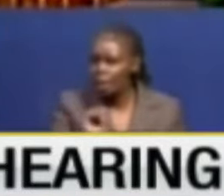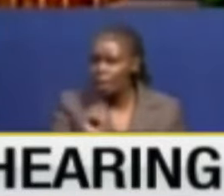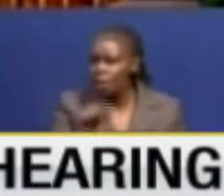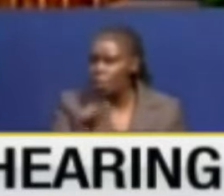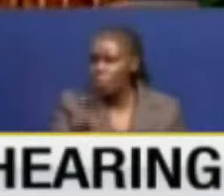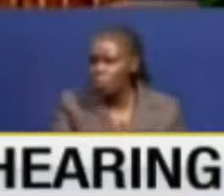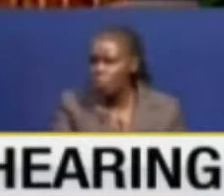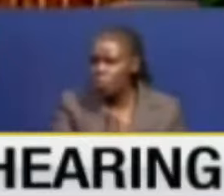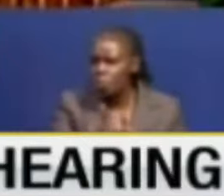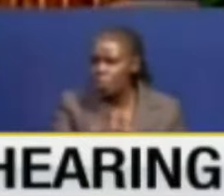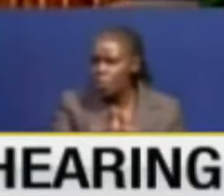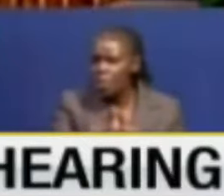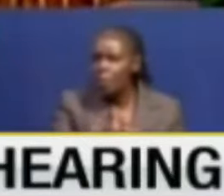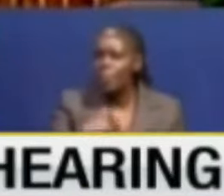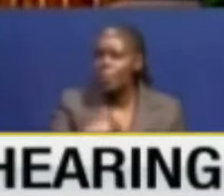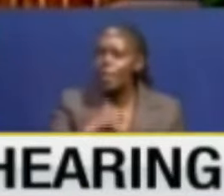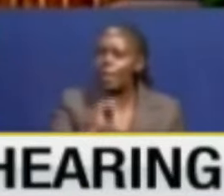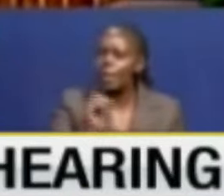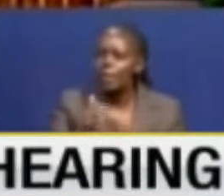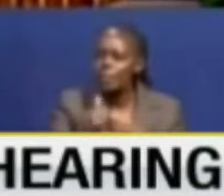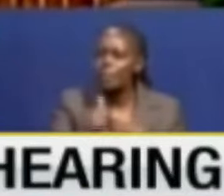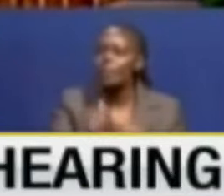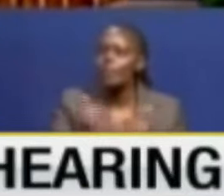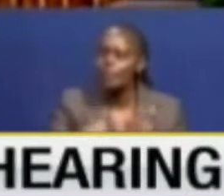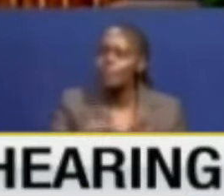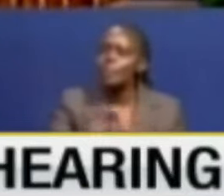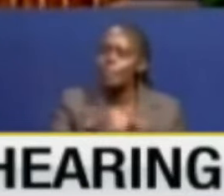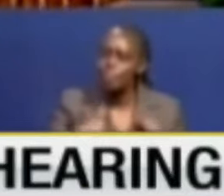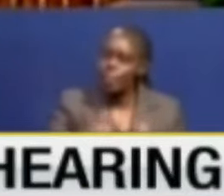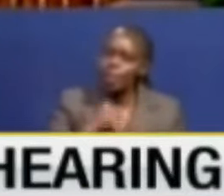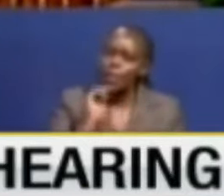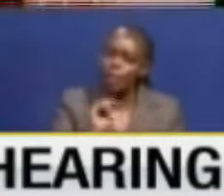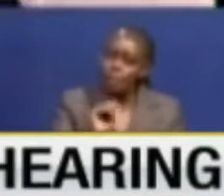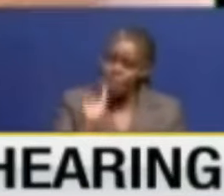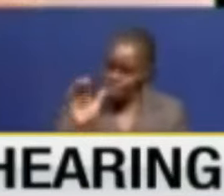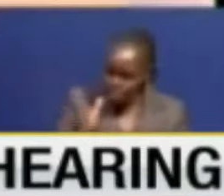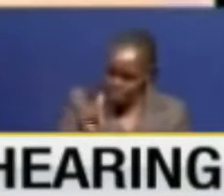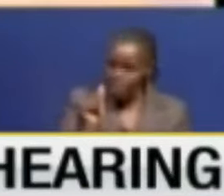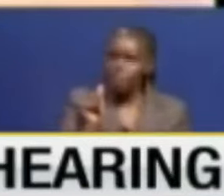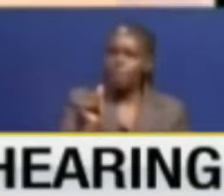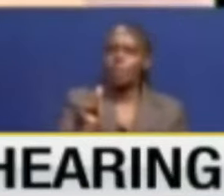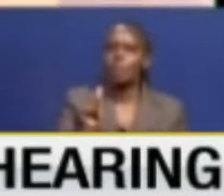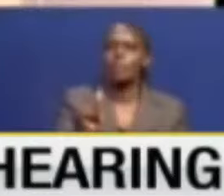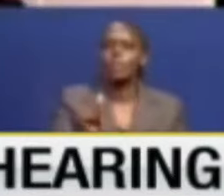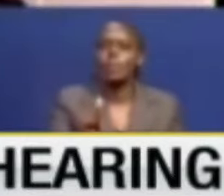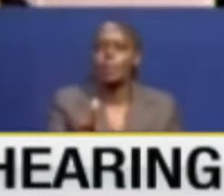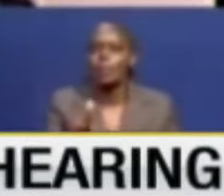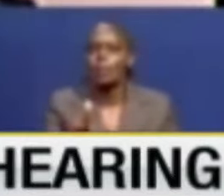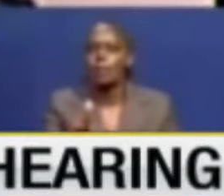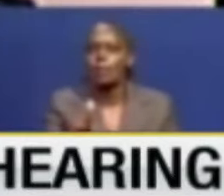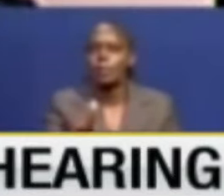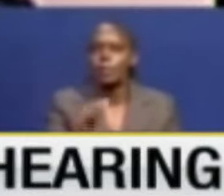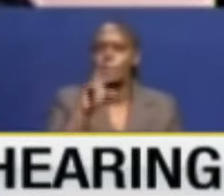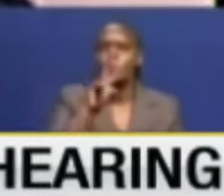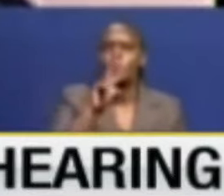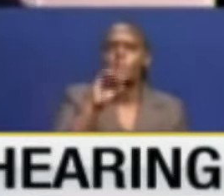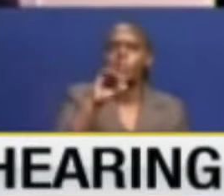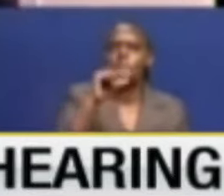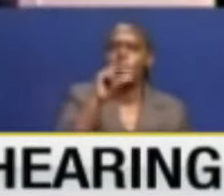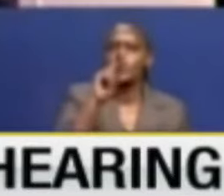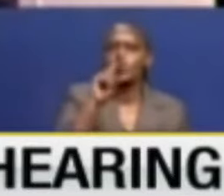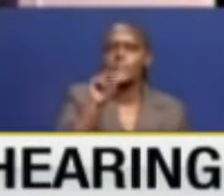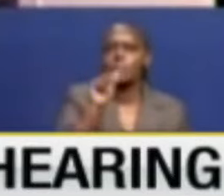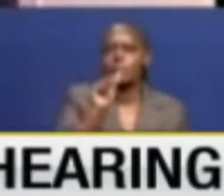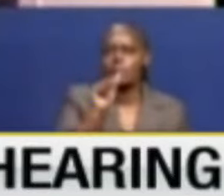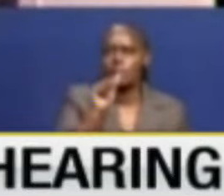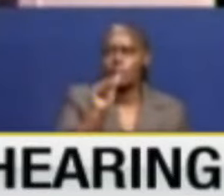still on the preliminary issue. I seek your guidance. I paid off that. We seek the summoning of Virginia. So